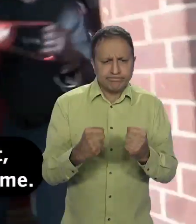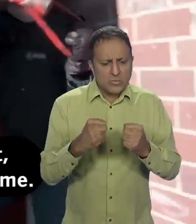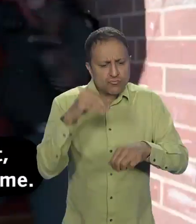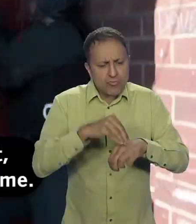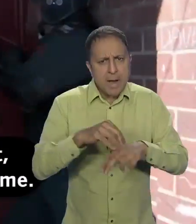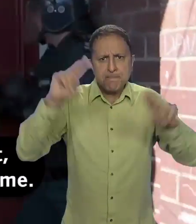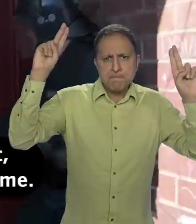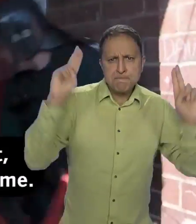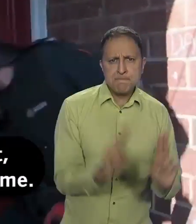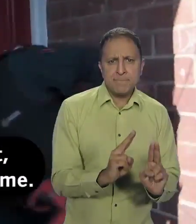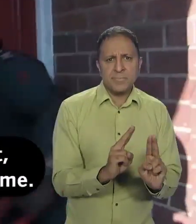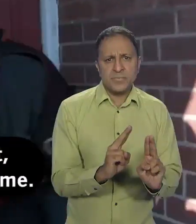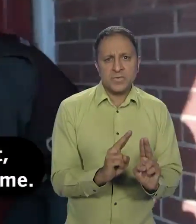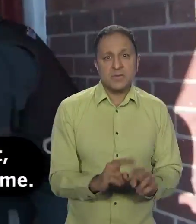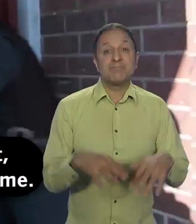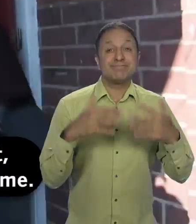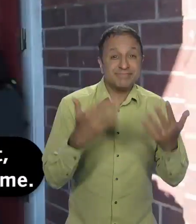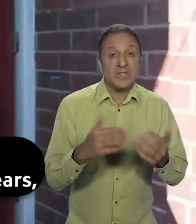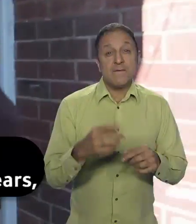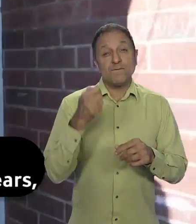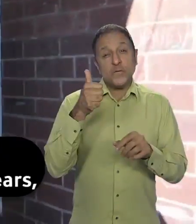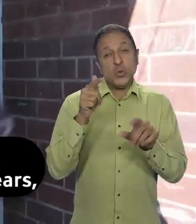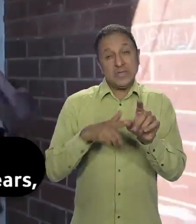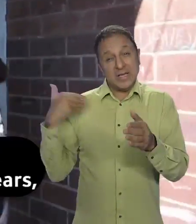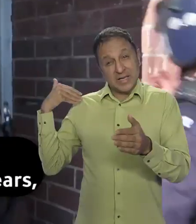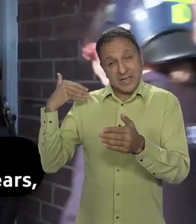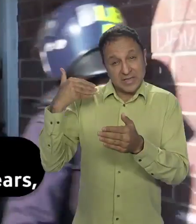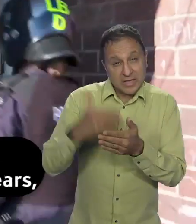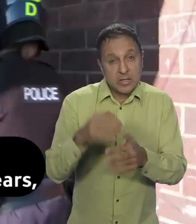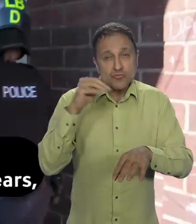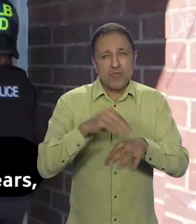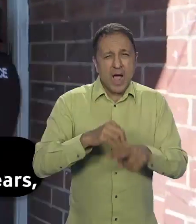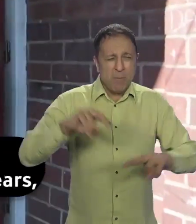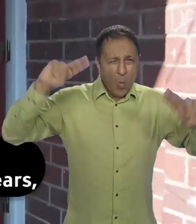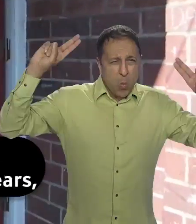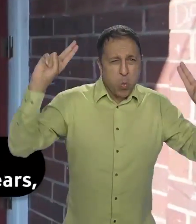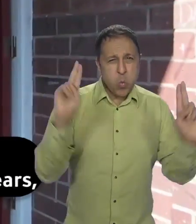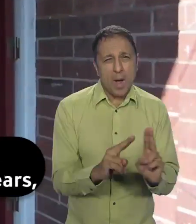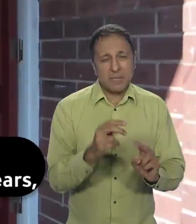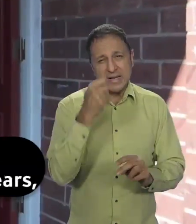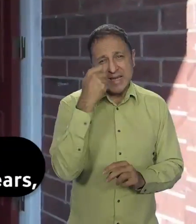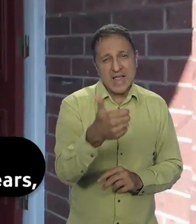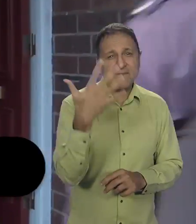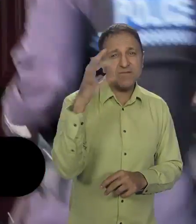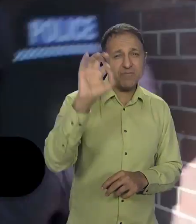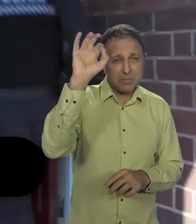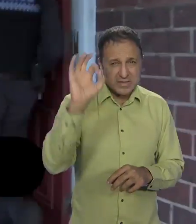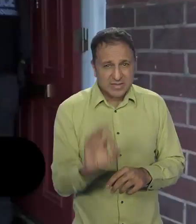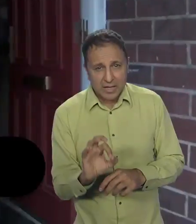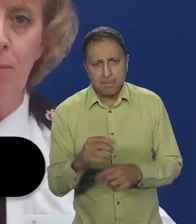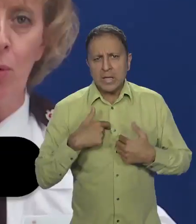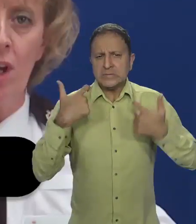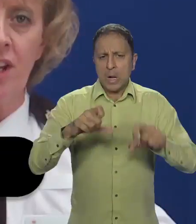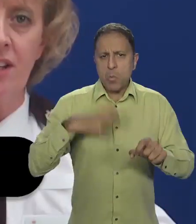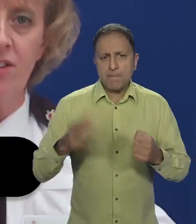our commitment to reducing crime. Although offences have fallen by nearly half over the past few years, we